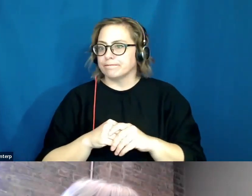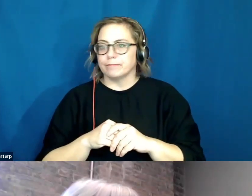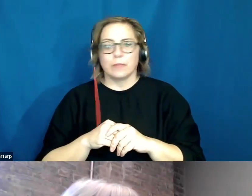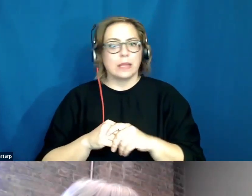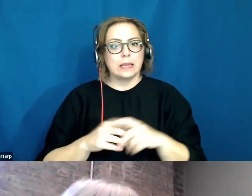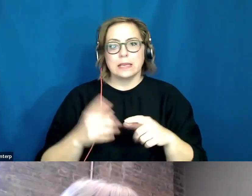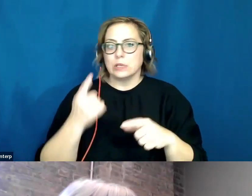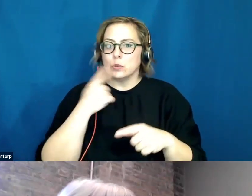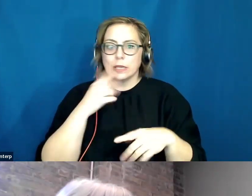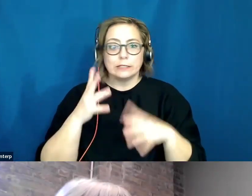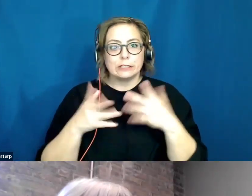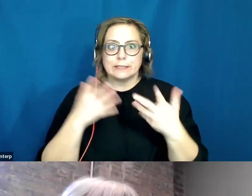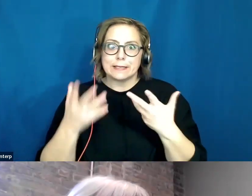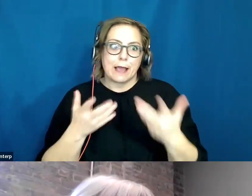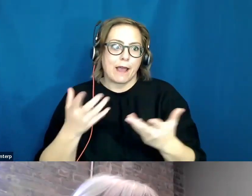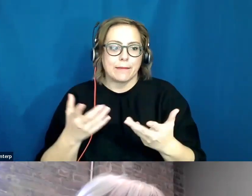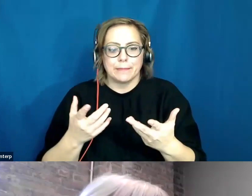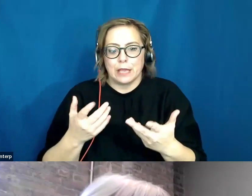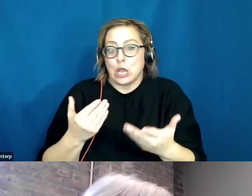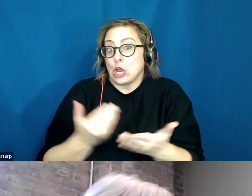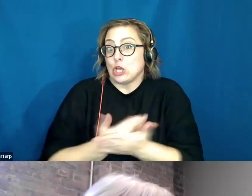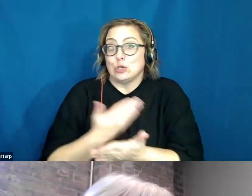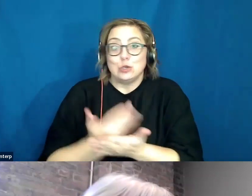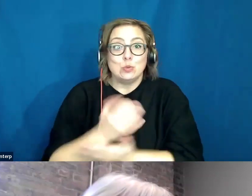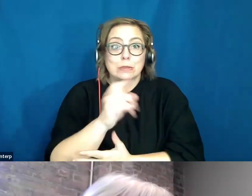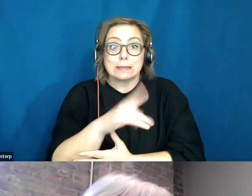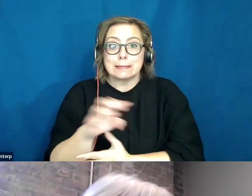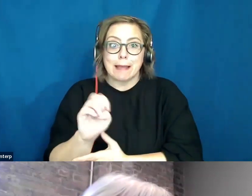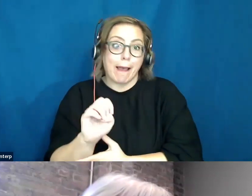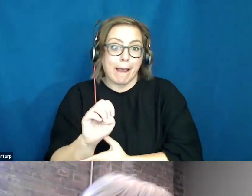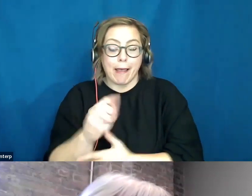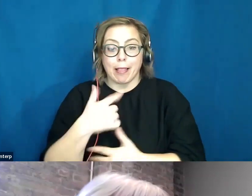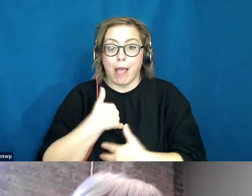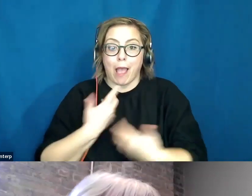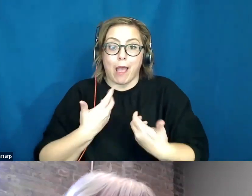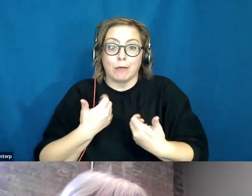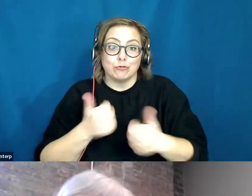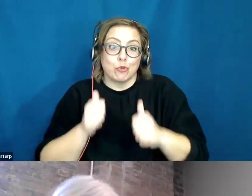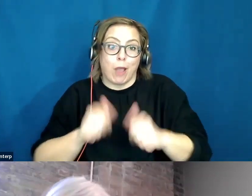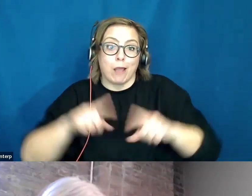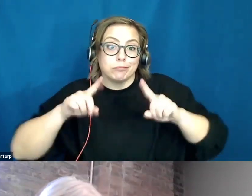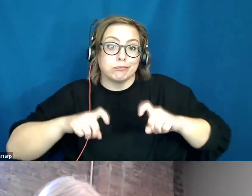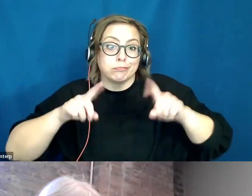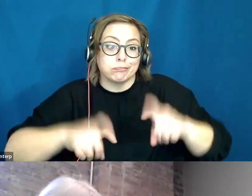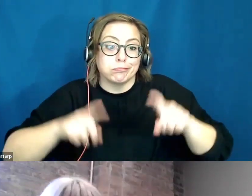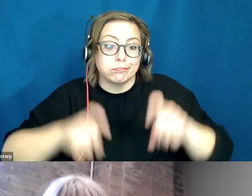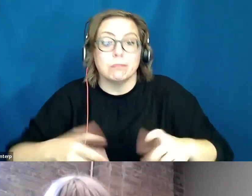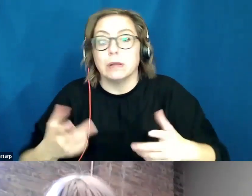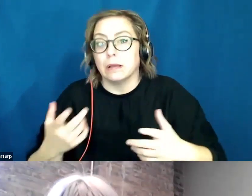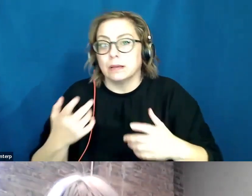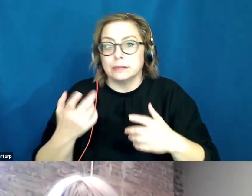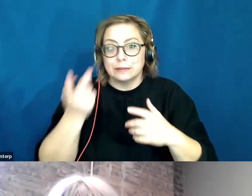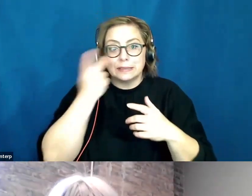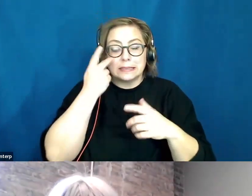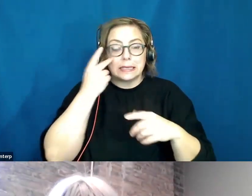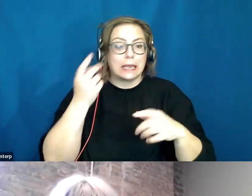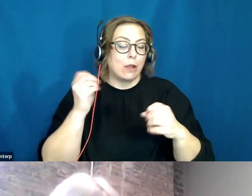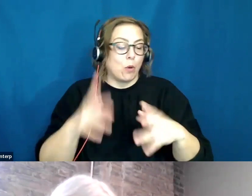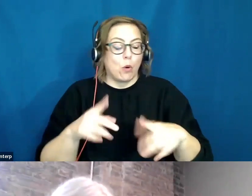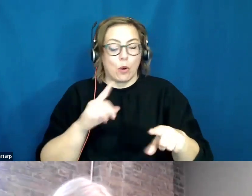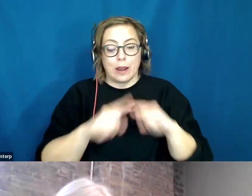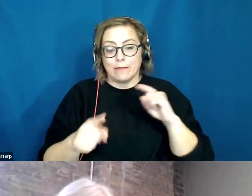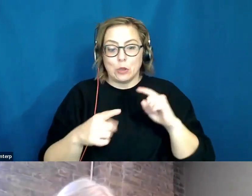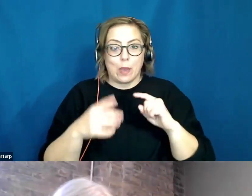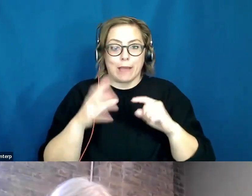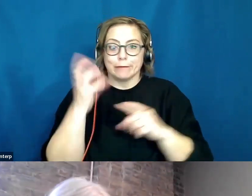fiddle around with a new technique, or I want to try, you know, throwing things at different temperatures